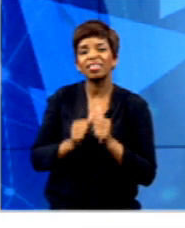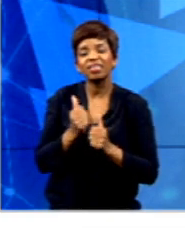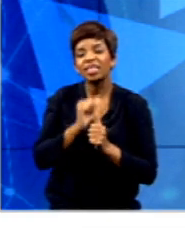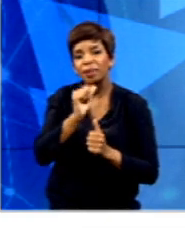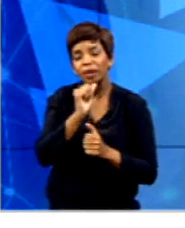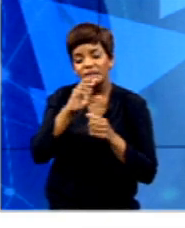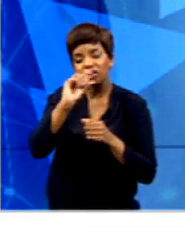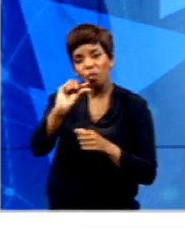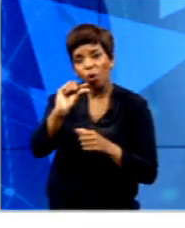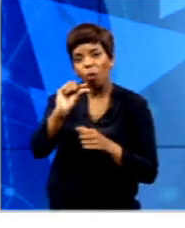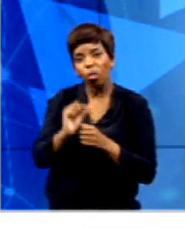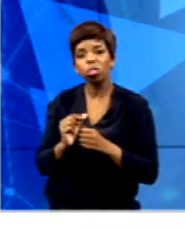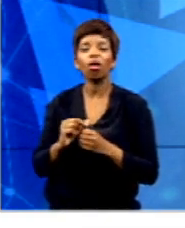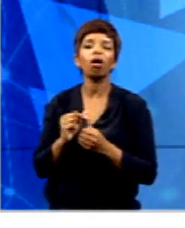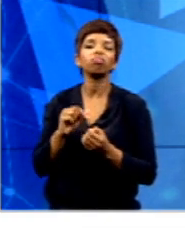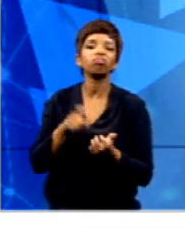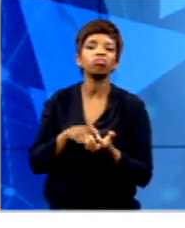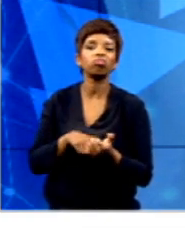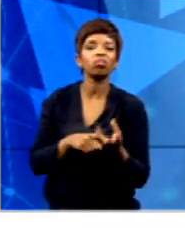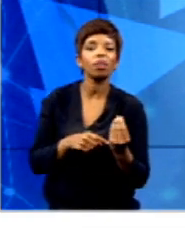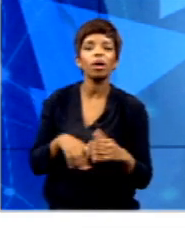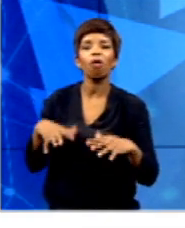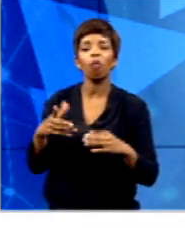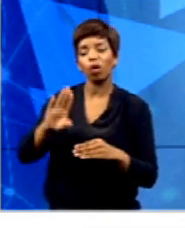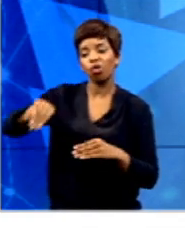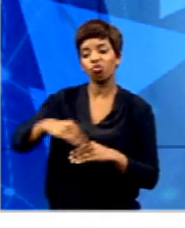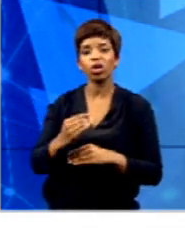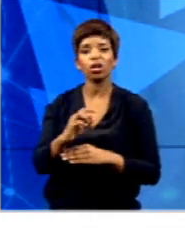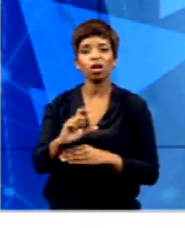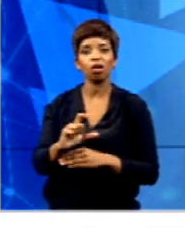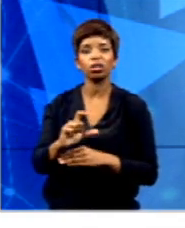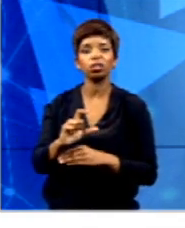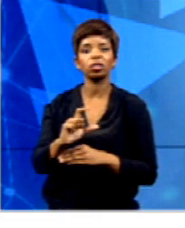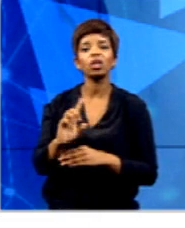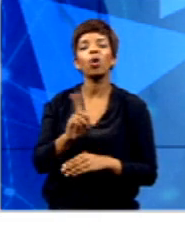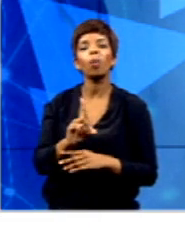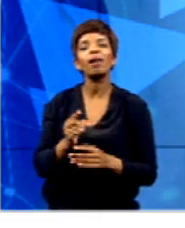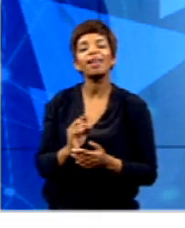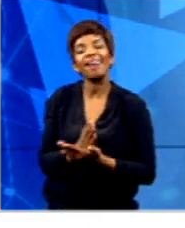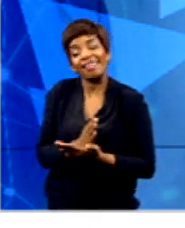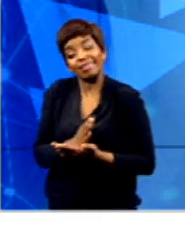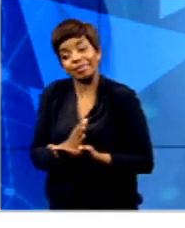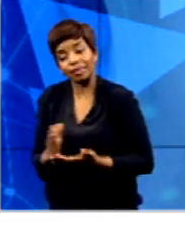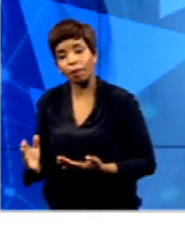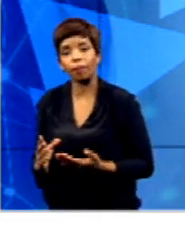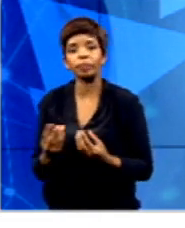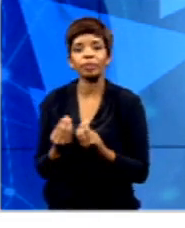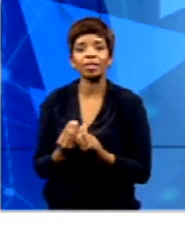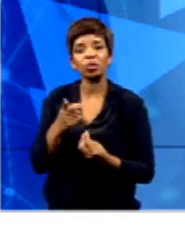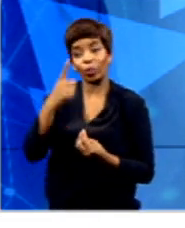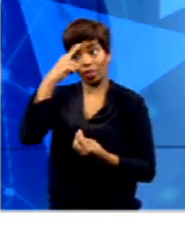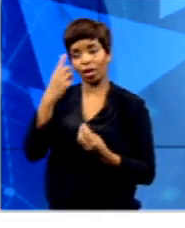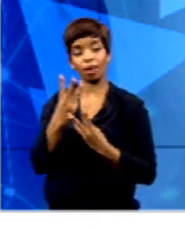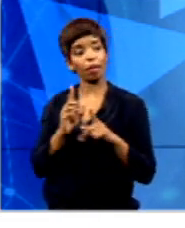facilities such as credit cards. So, what are some of the other possible debts that people should start scrutinizing at this